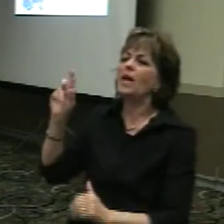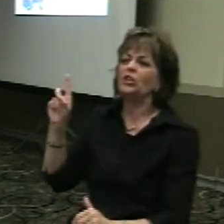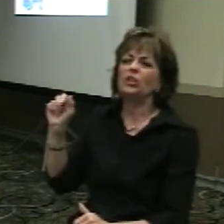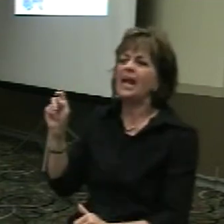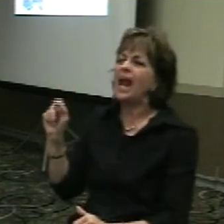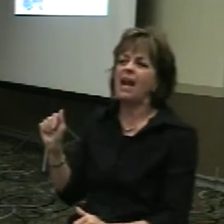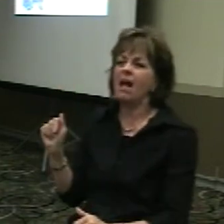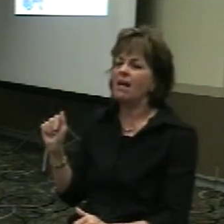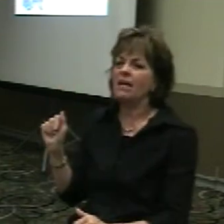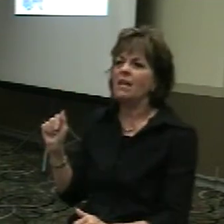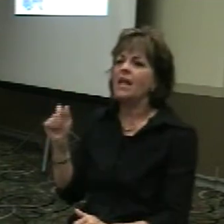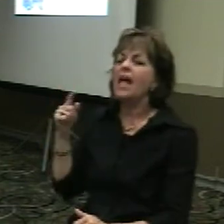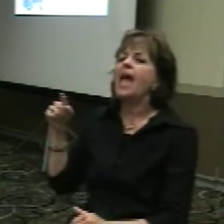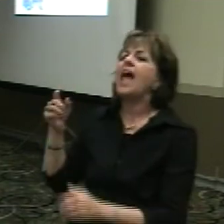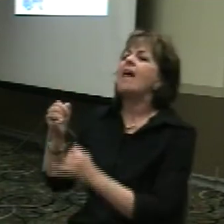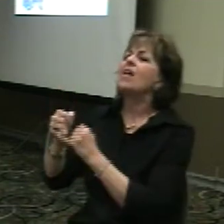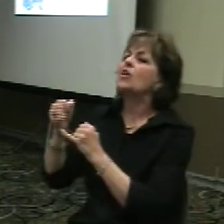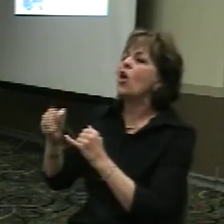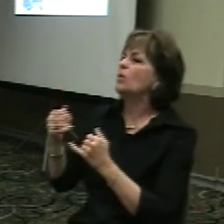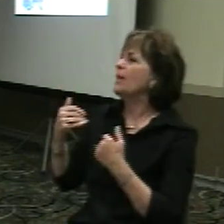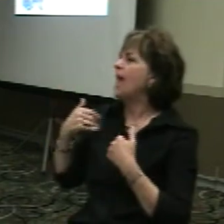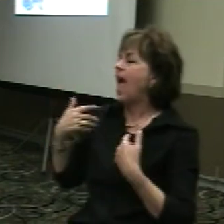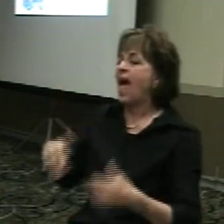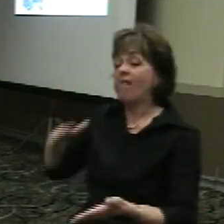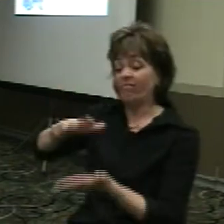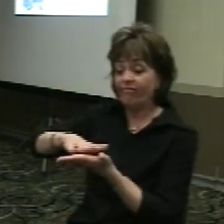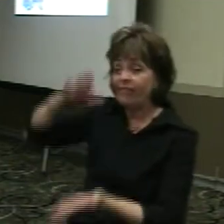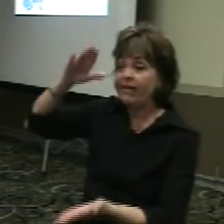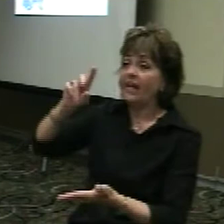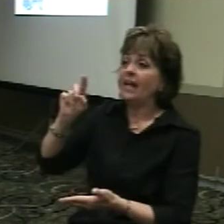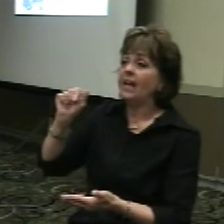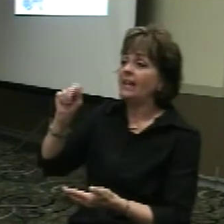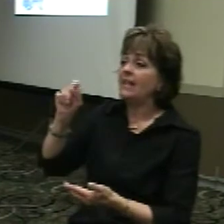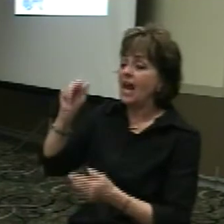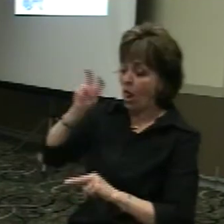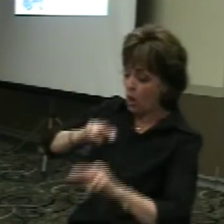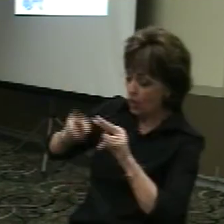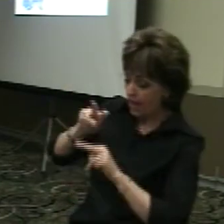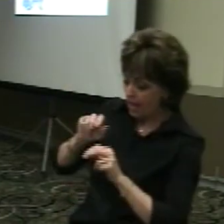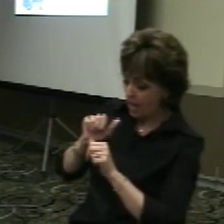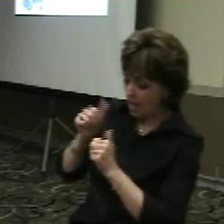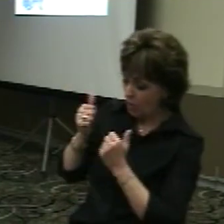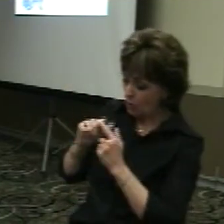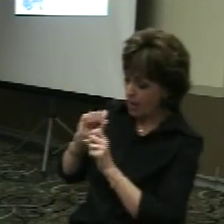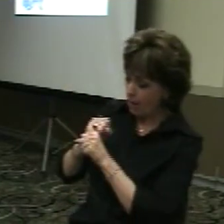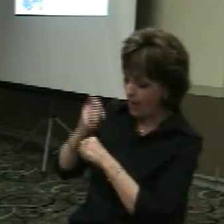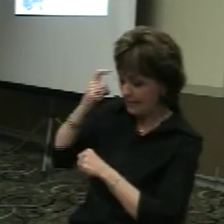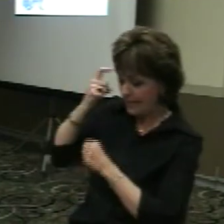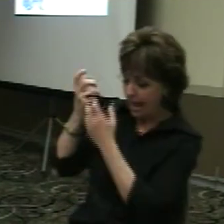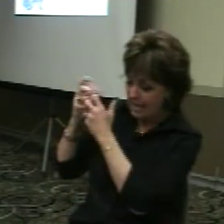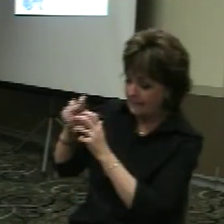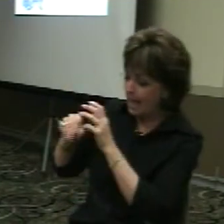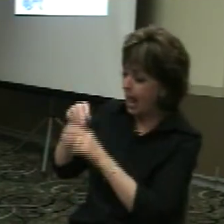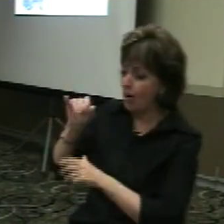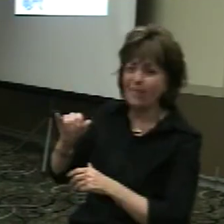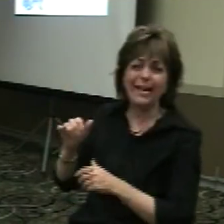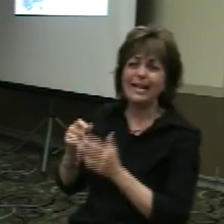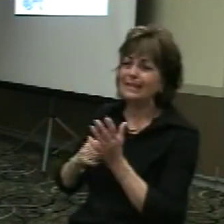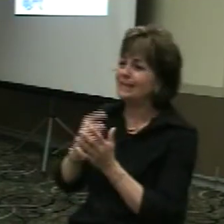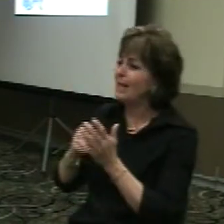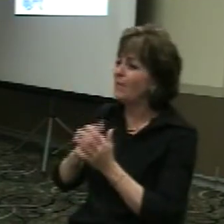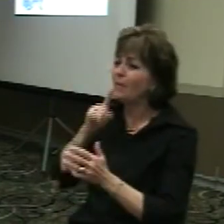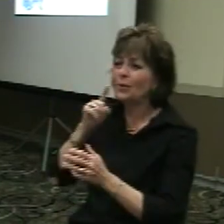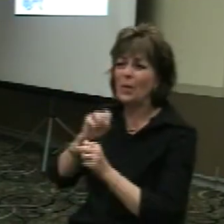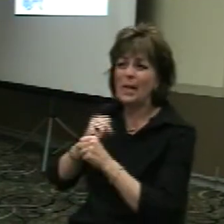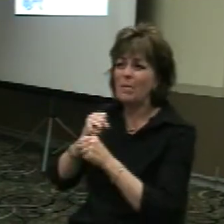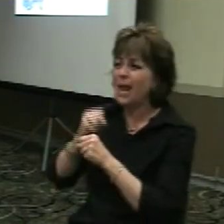data. And you ultimately start having this bunch of data that you look at, and you're going to try to make sense out of all of it. And sometimes it just